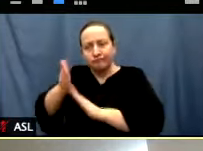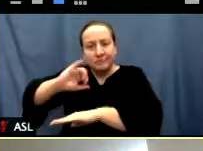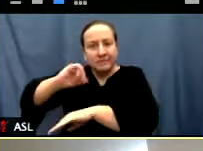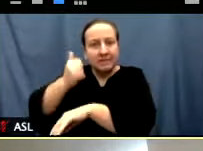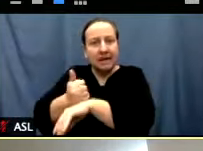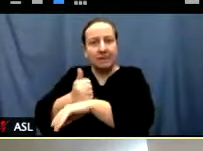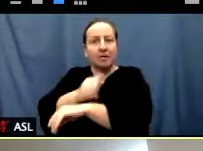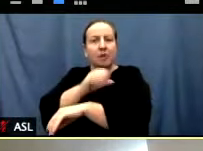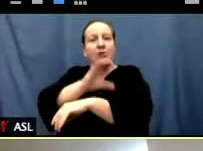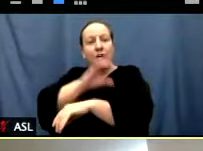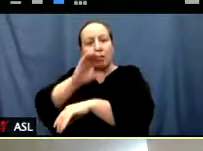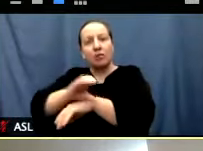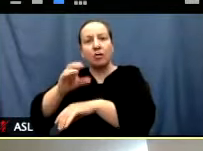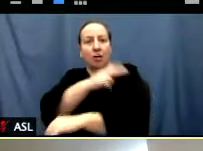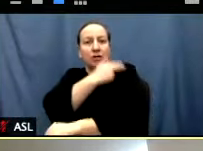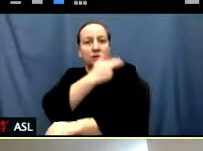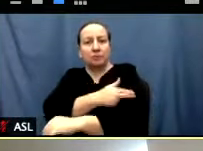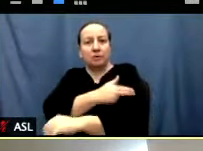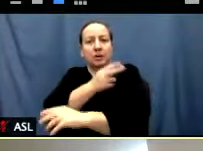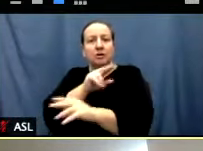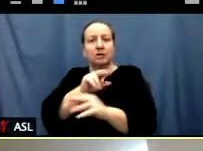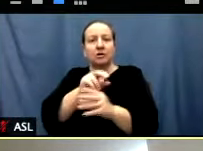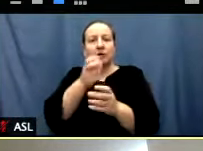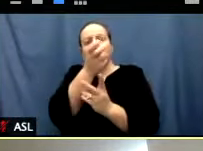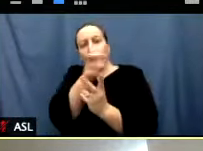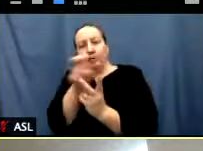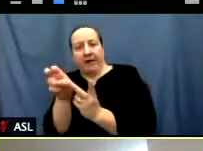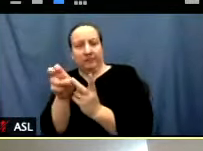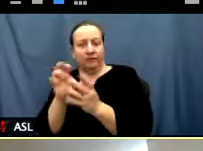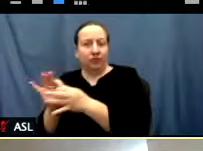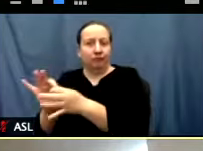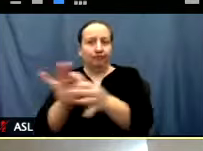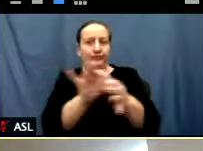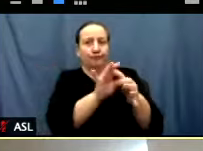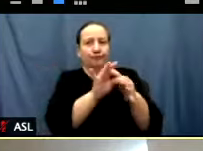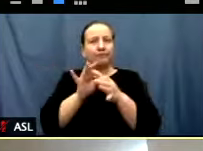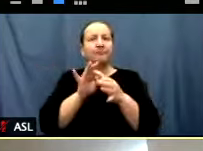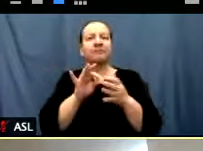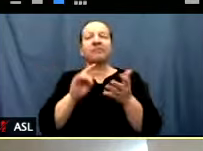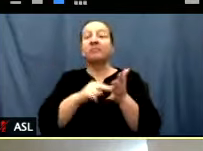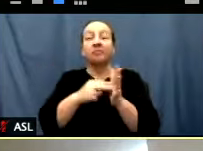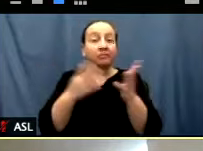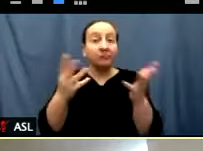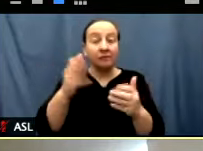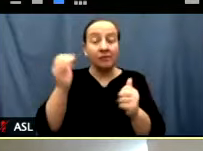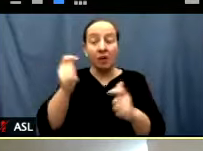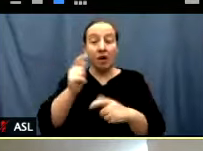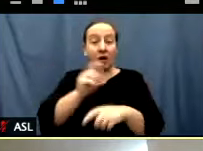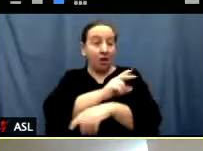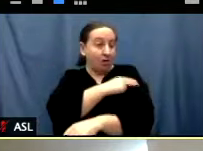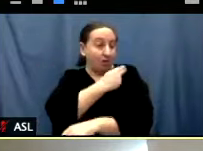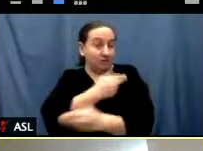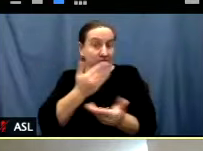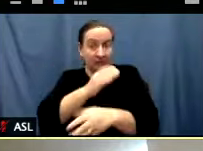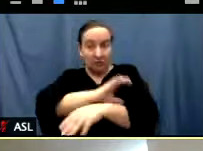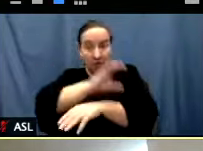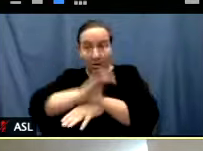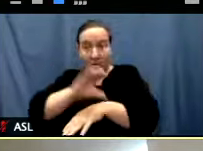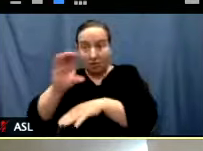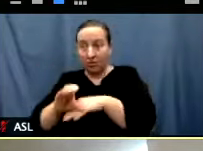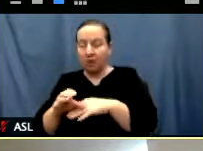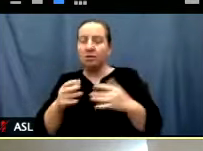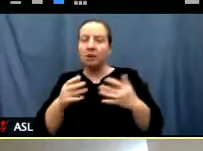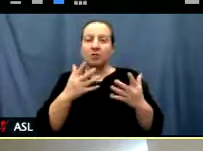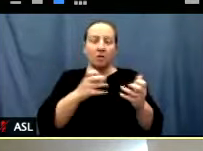Colorado Hospital Transfer Collaborative. This is an effort amongst all hospitals in Colorado to ensure that we can move patients